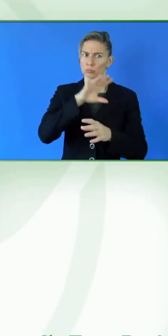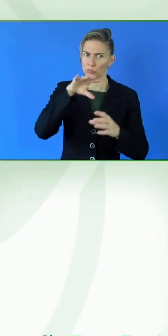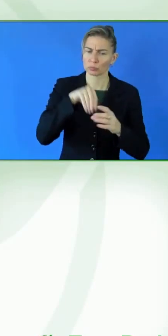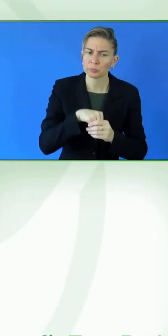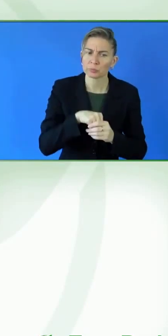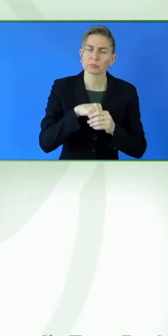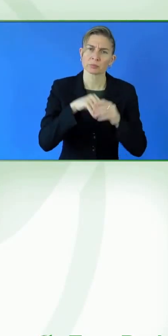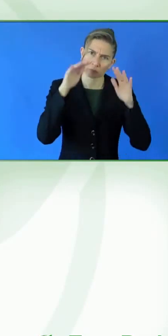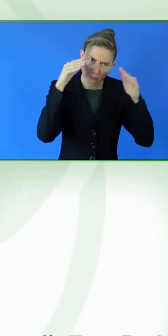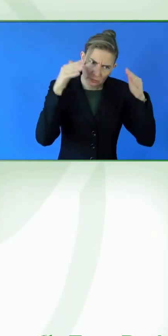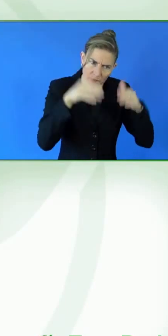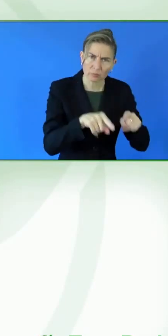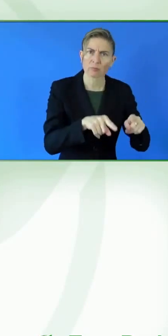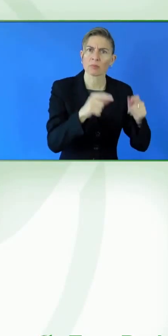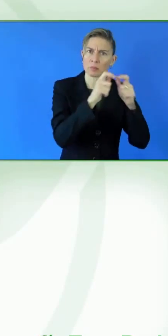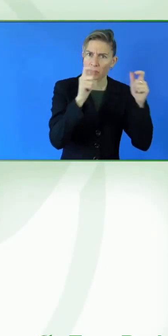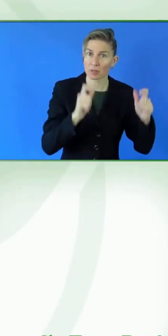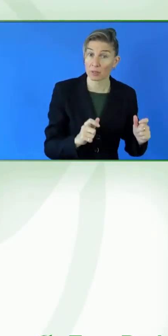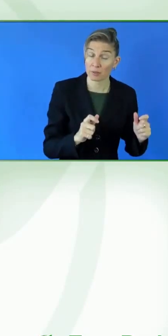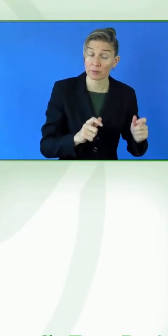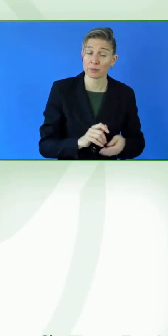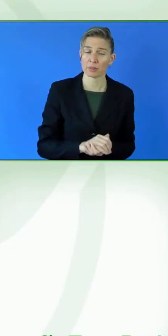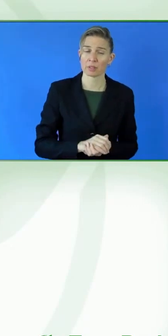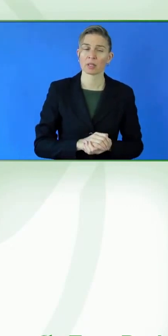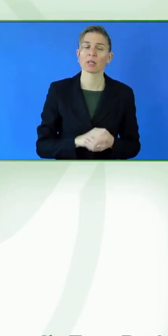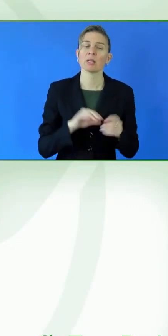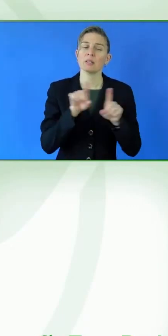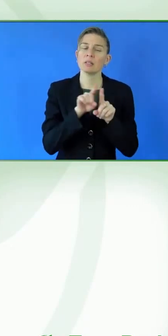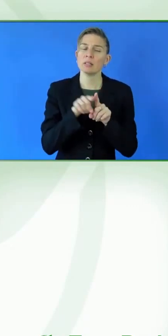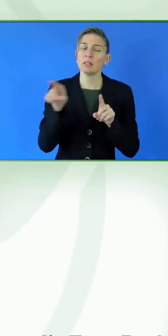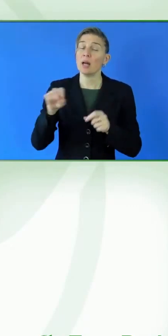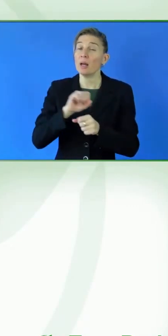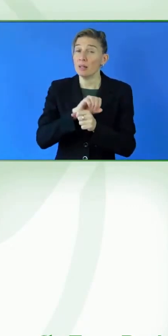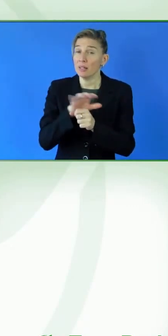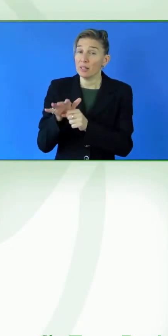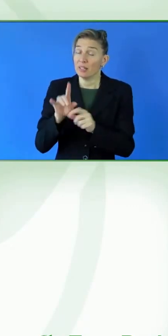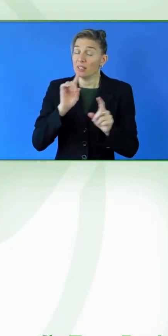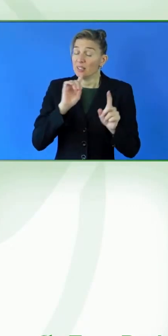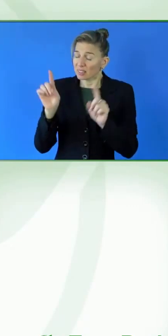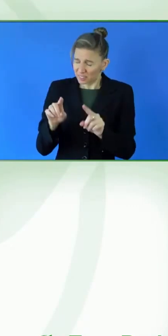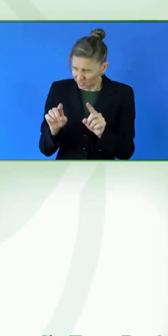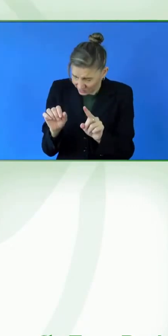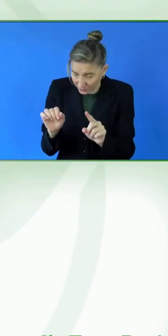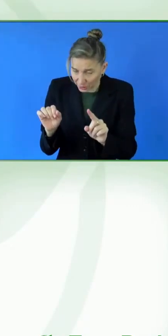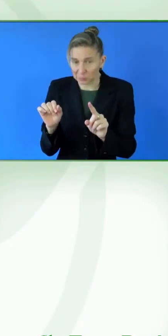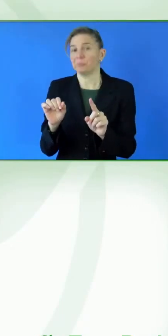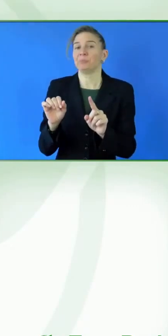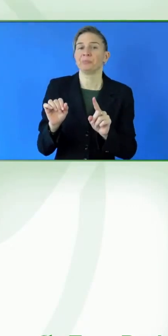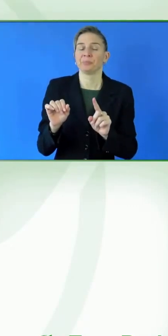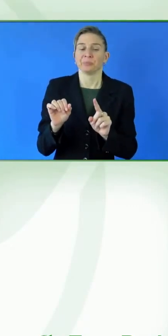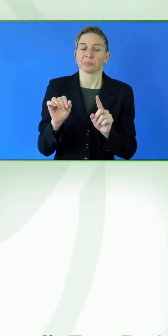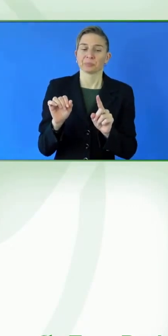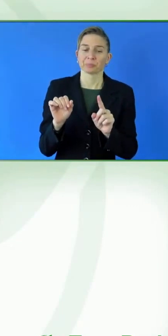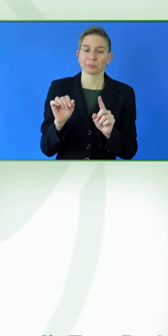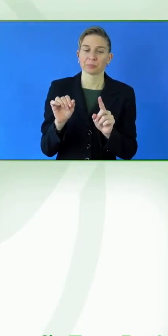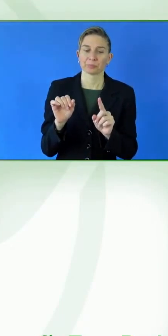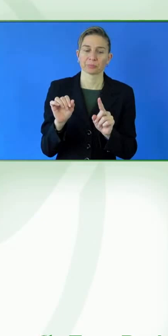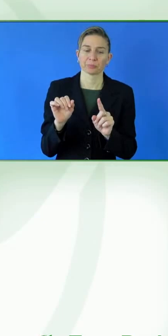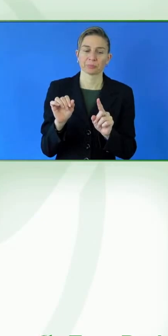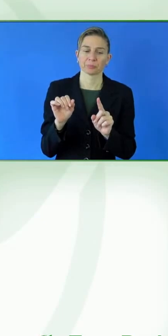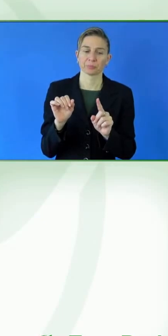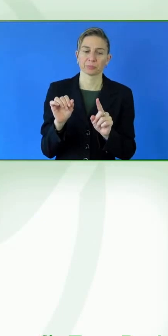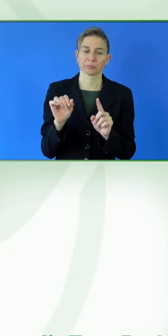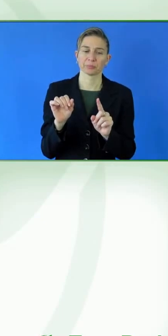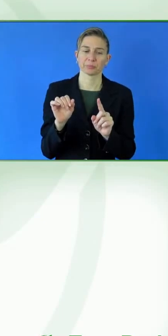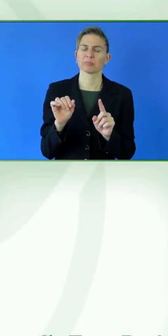pandemic response and recovery. We're taking that effort further into the World Urban Forum 12, which is happening